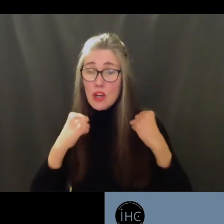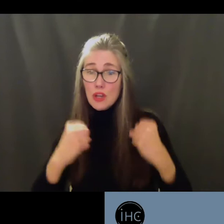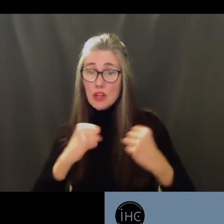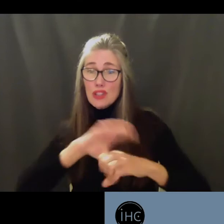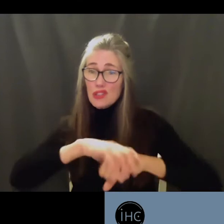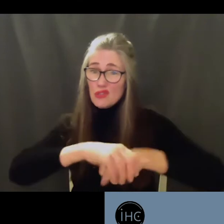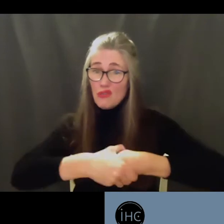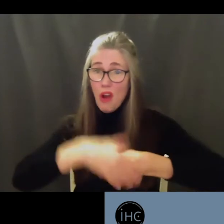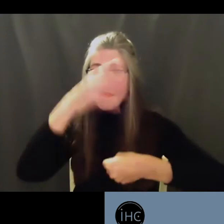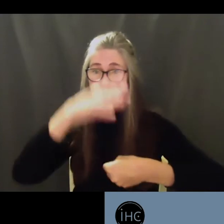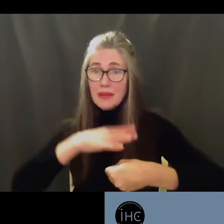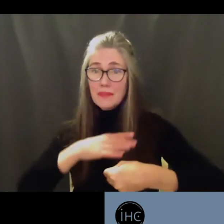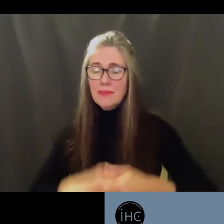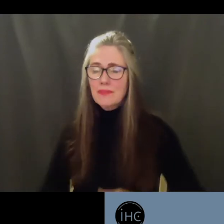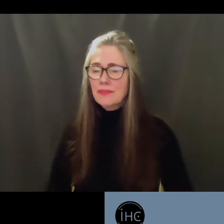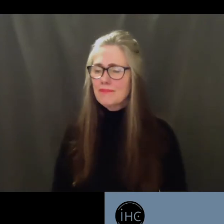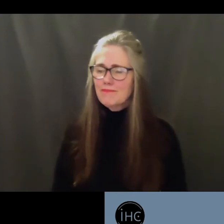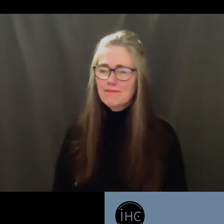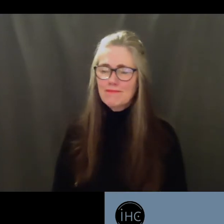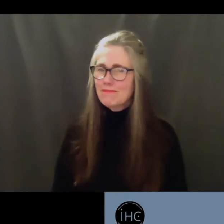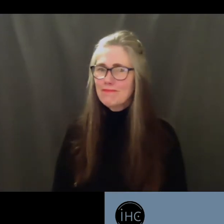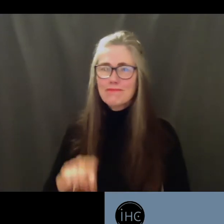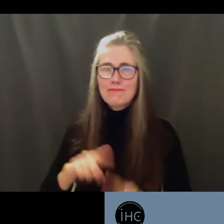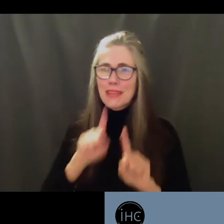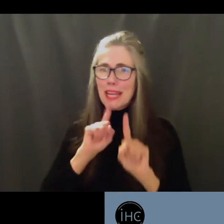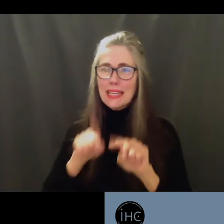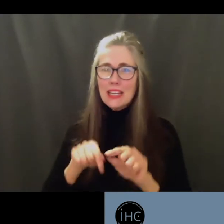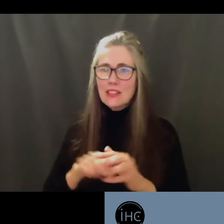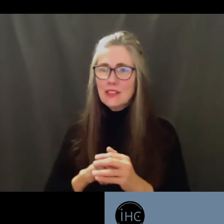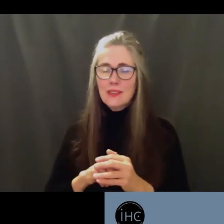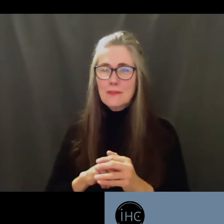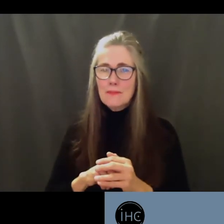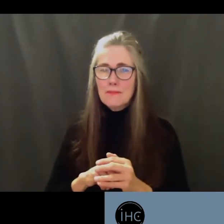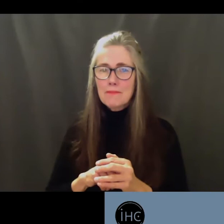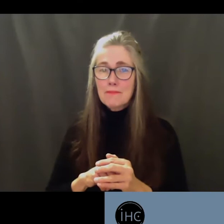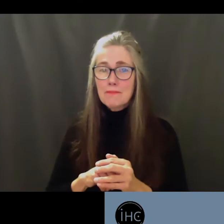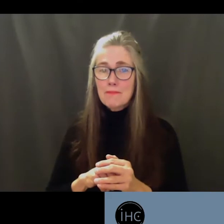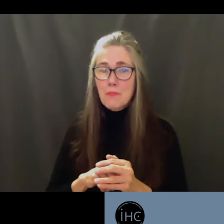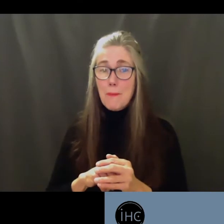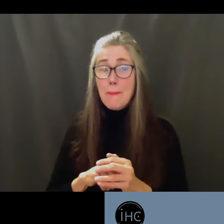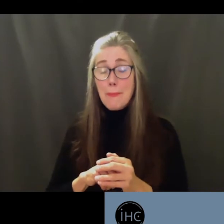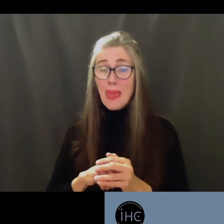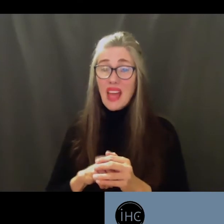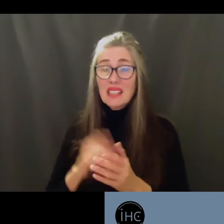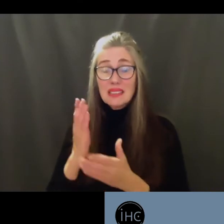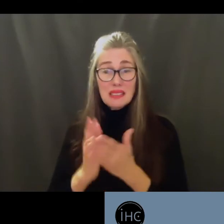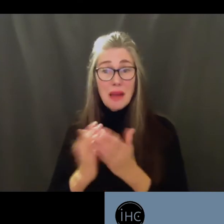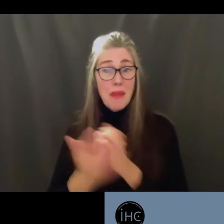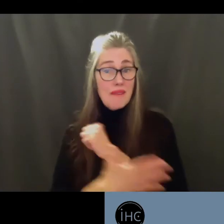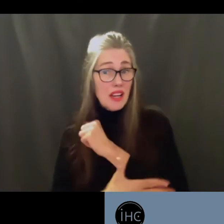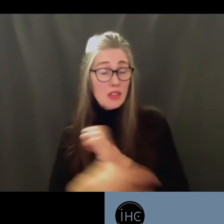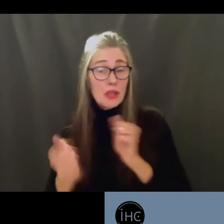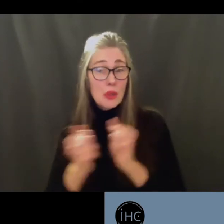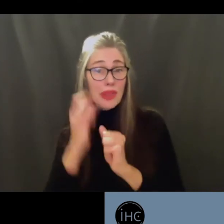I can't answer that fully. I mean, certainly some of the countries that had experiences